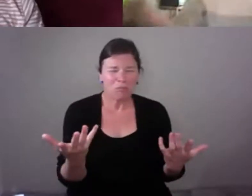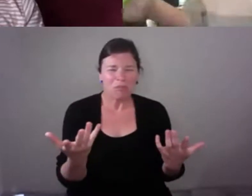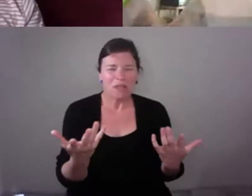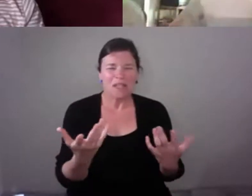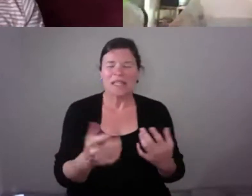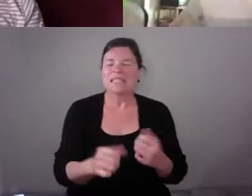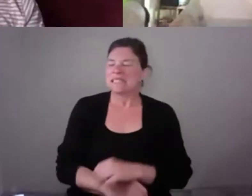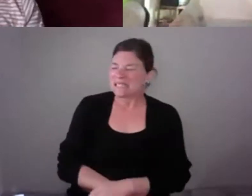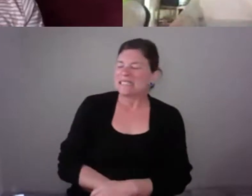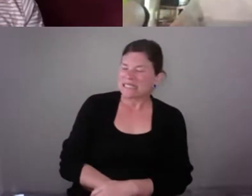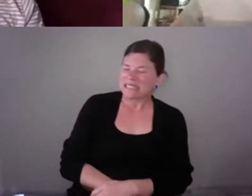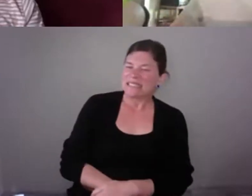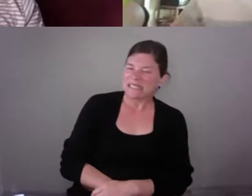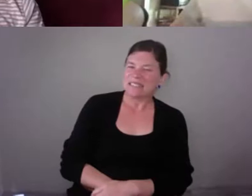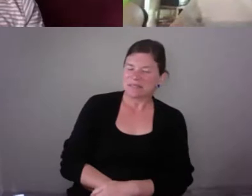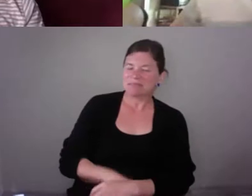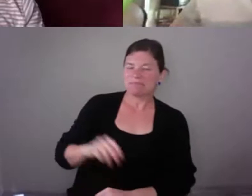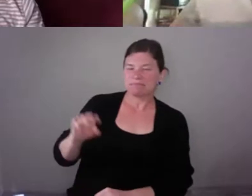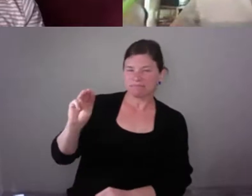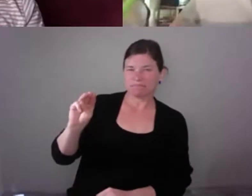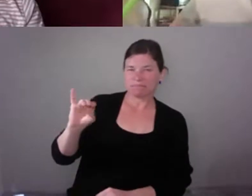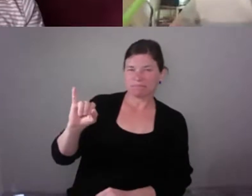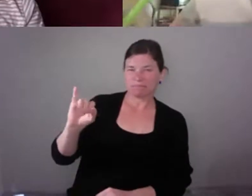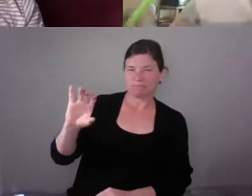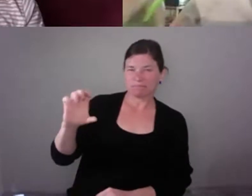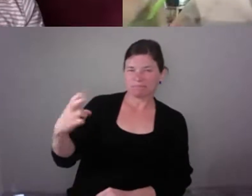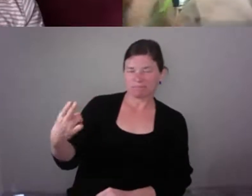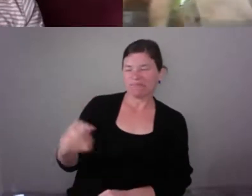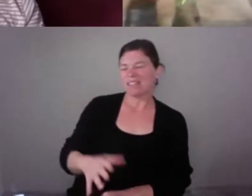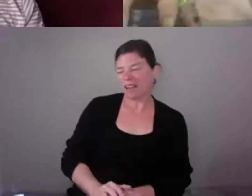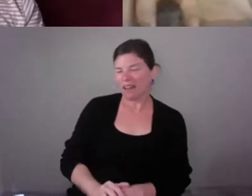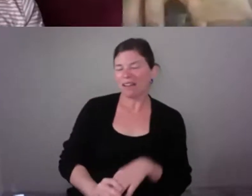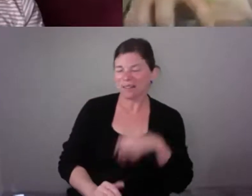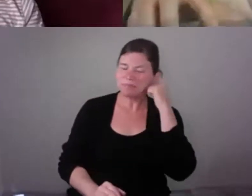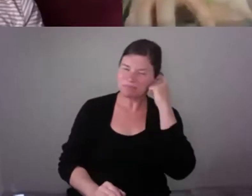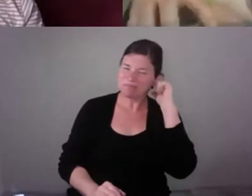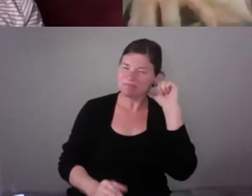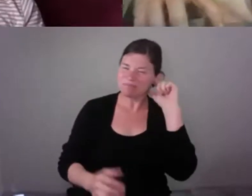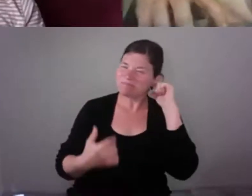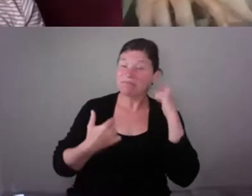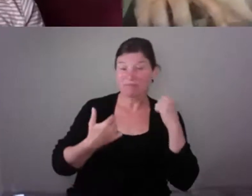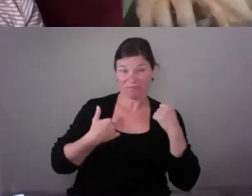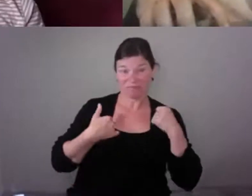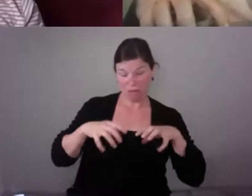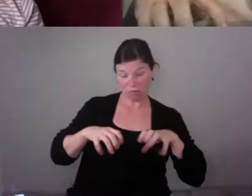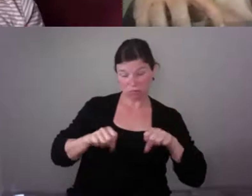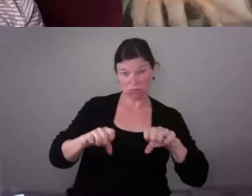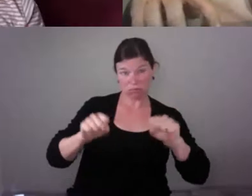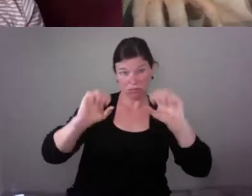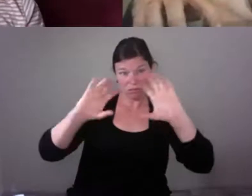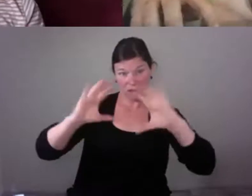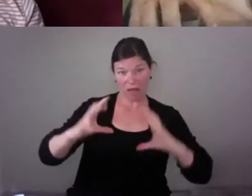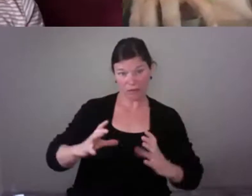Yeah. I like I was um I was taking classes at the college, and